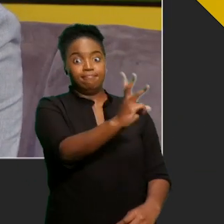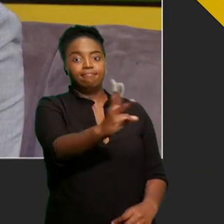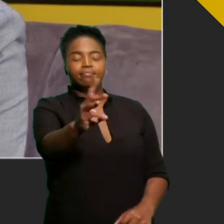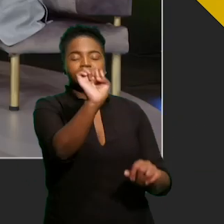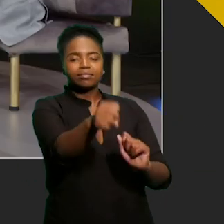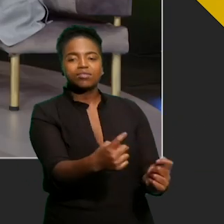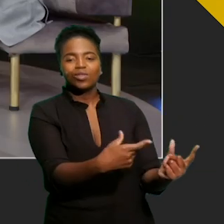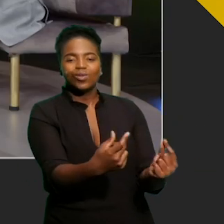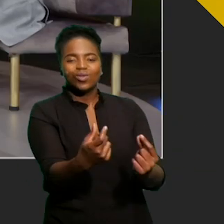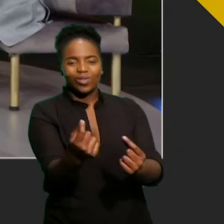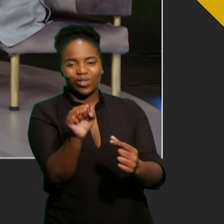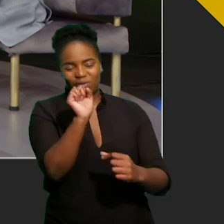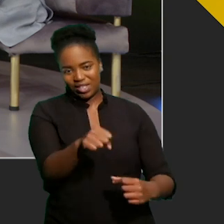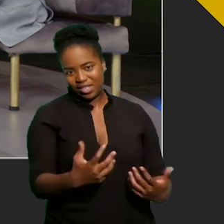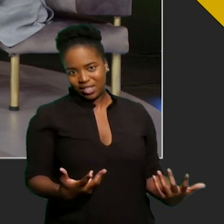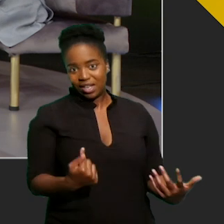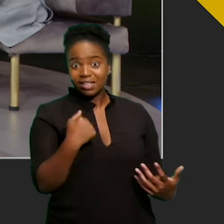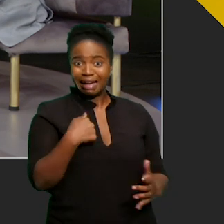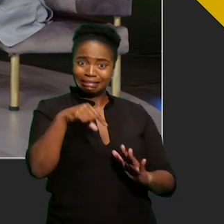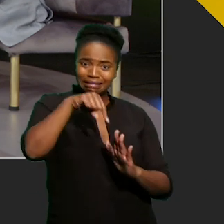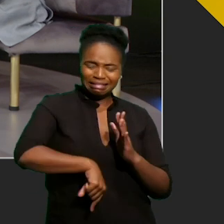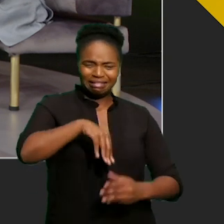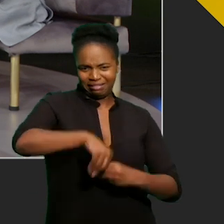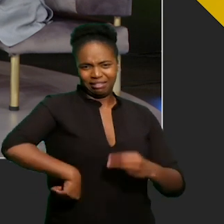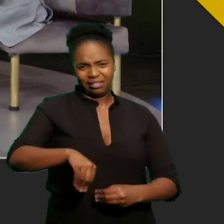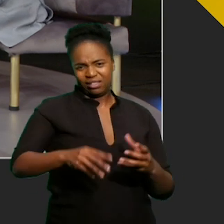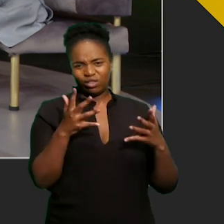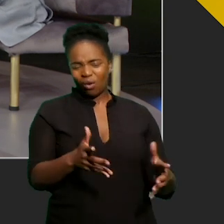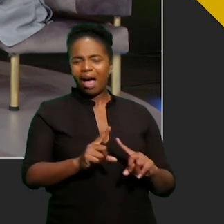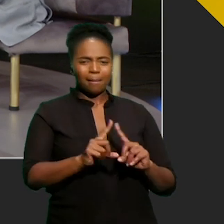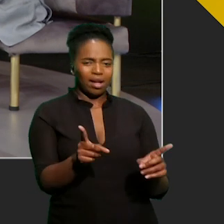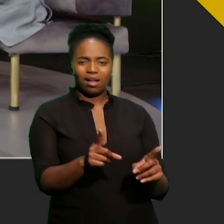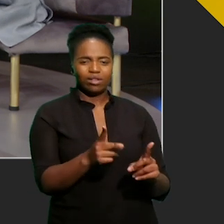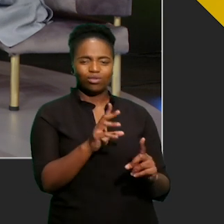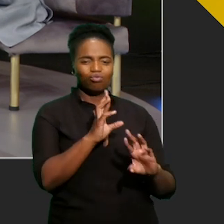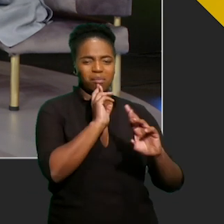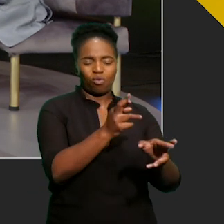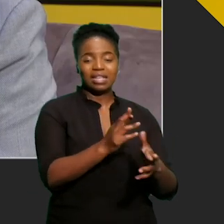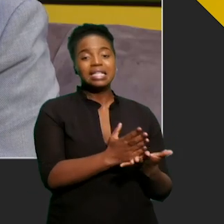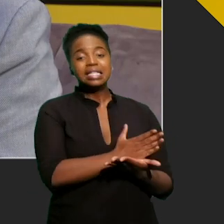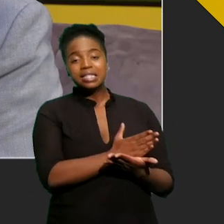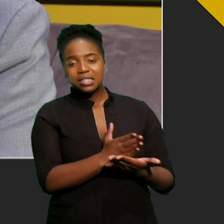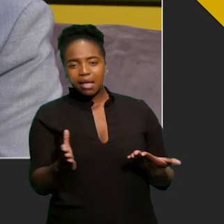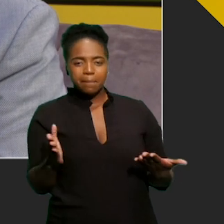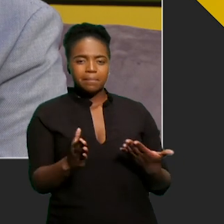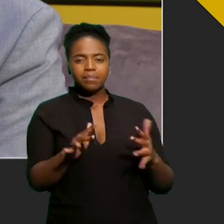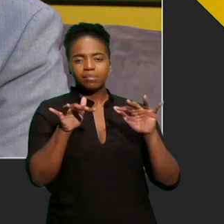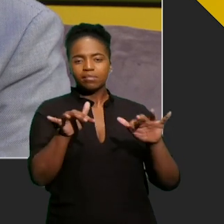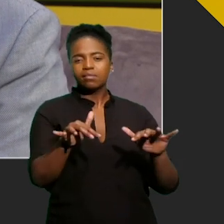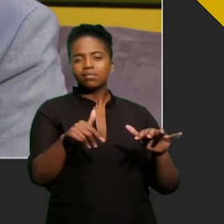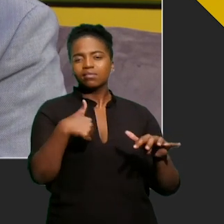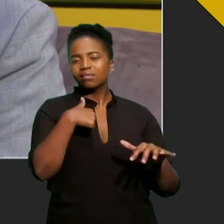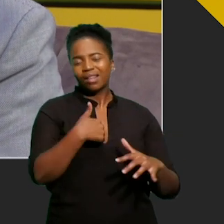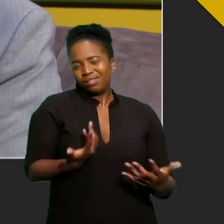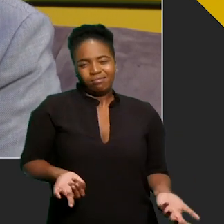touch the surface when you call them crooks. But actually, they are so crooked that they don't go there. So half the cases, of the SDM fall